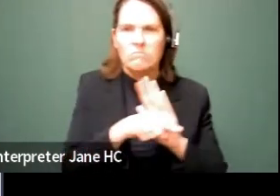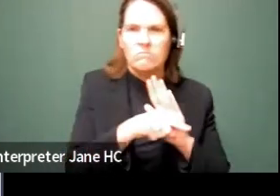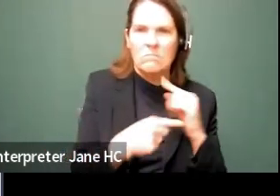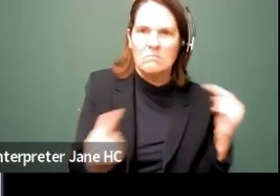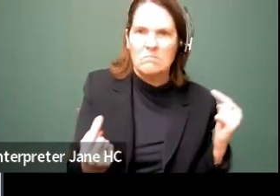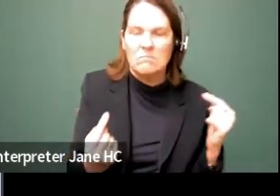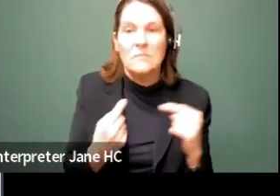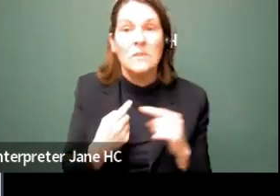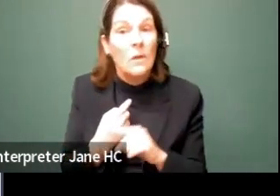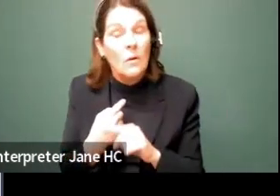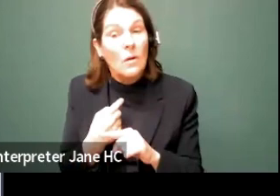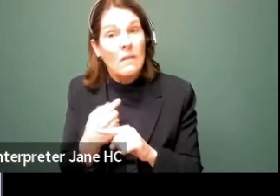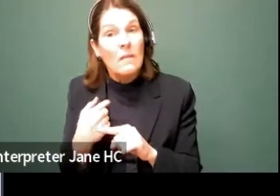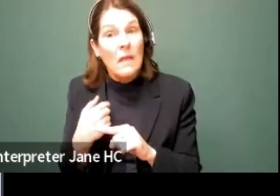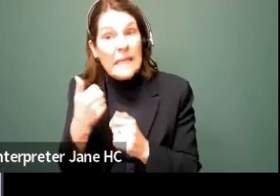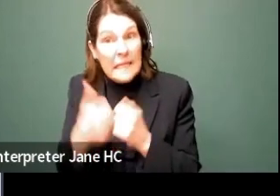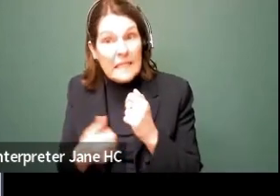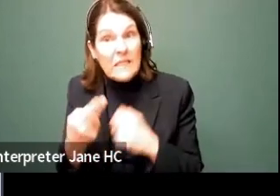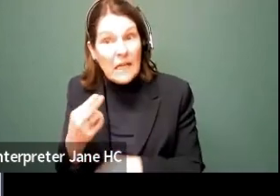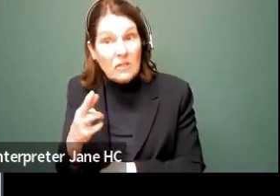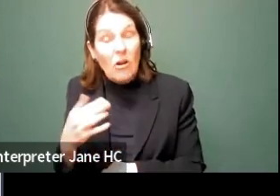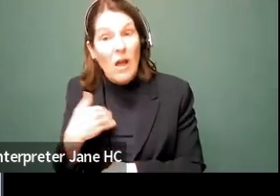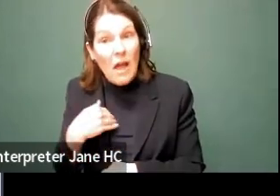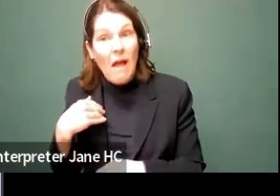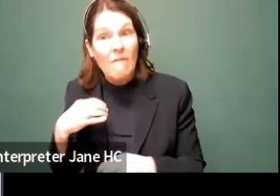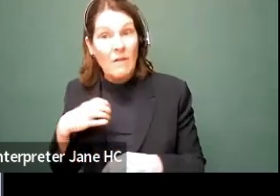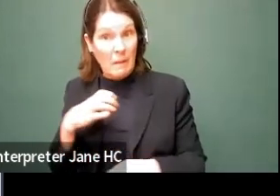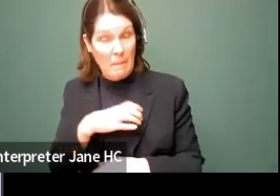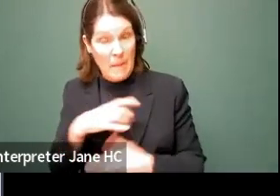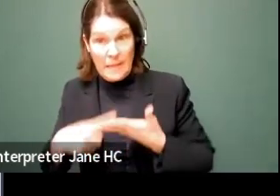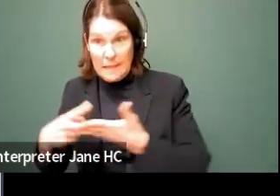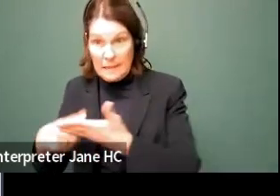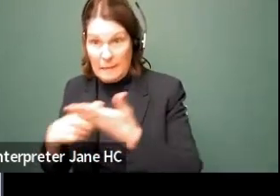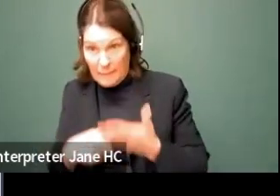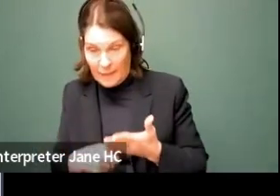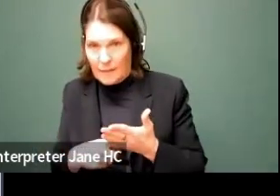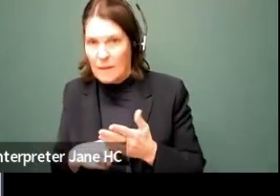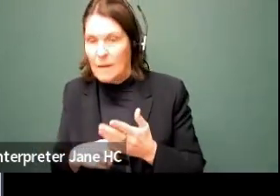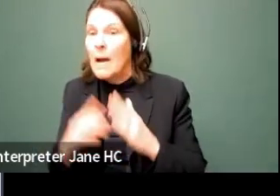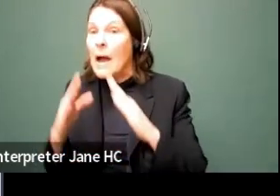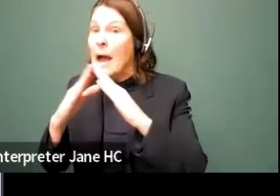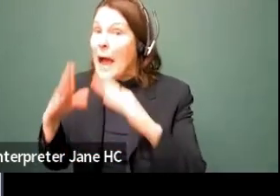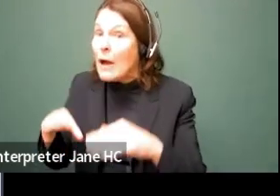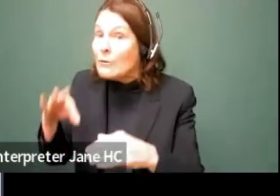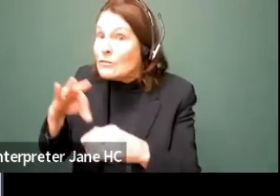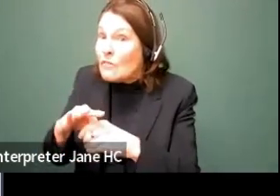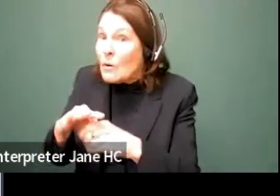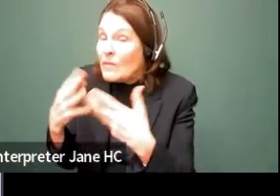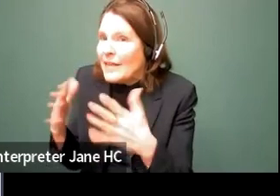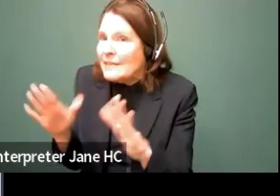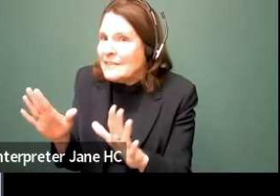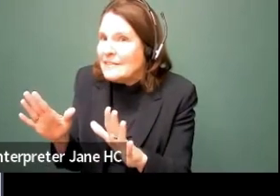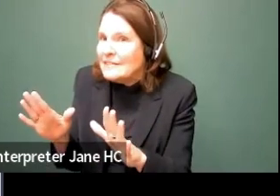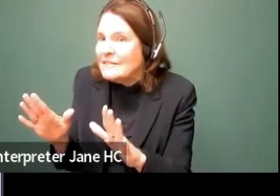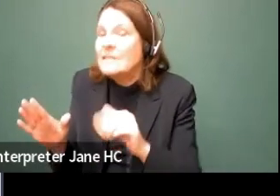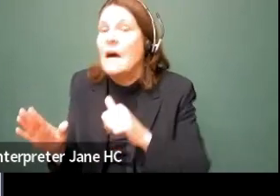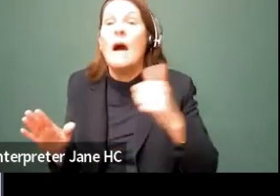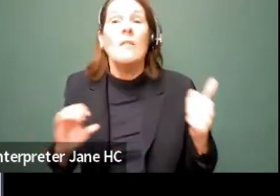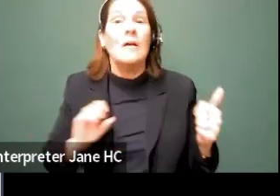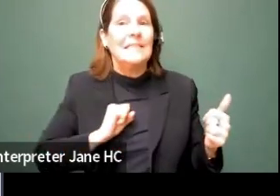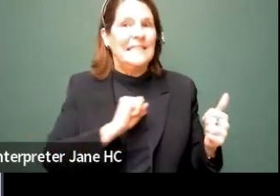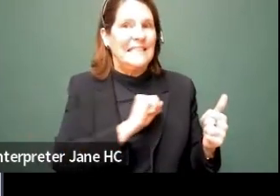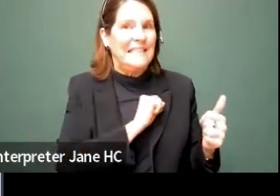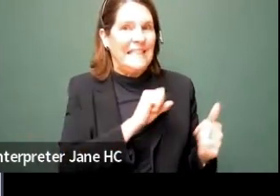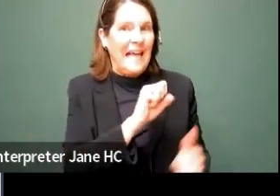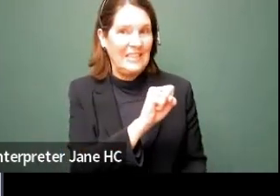a committee debate and then there's a final vote only in the House, and that's the end of it. There are Senate resolutions as